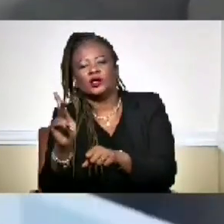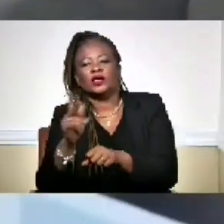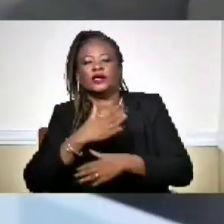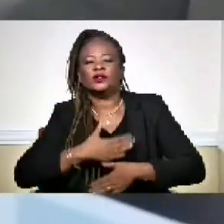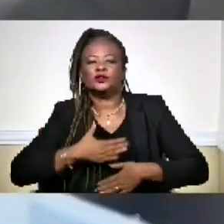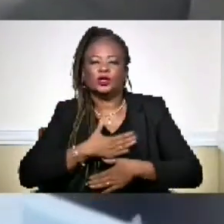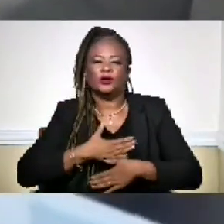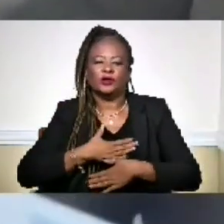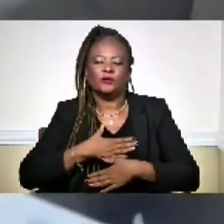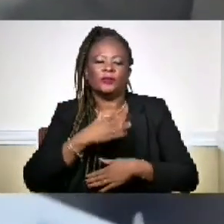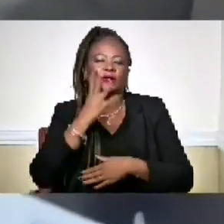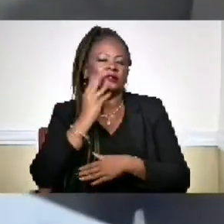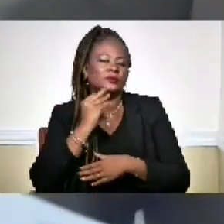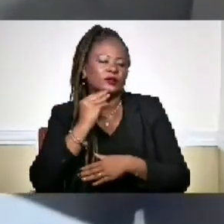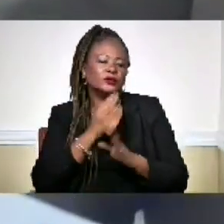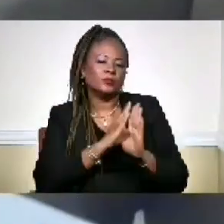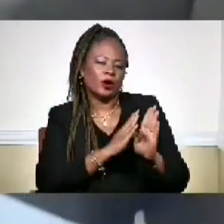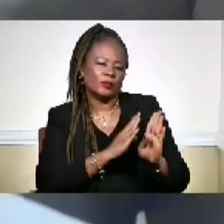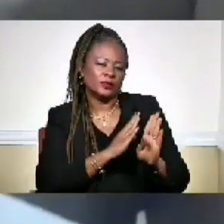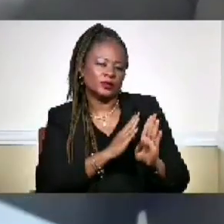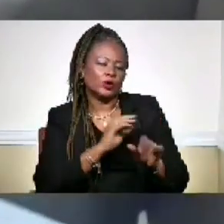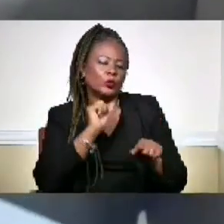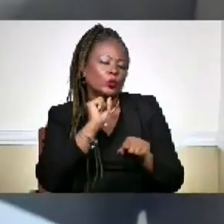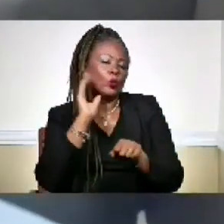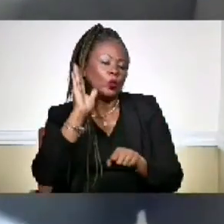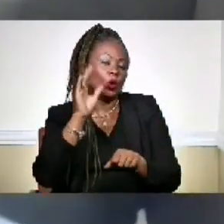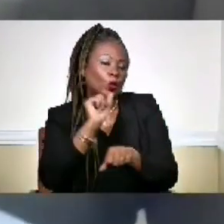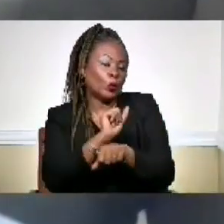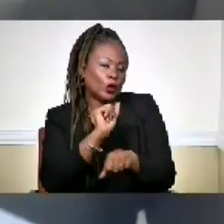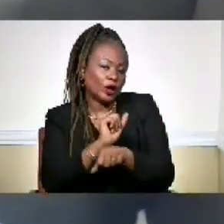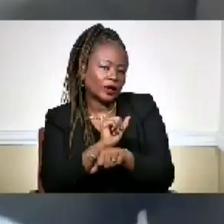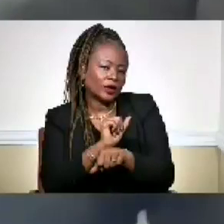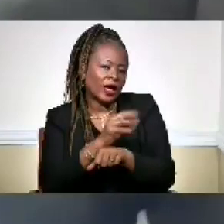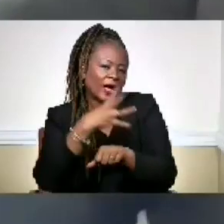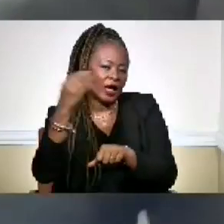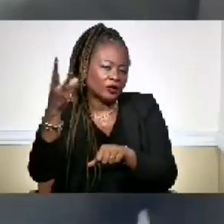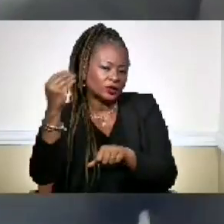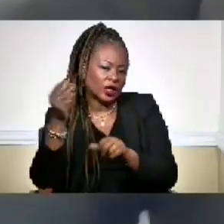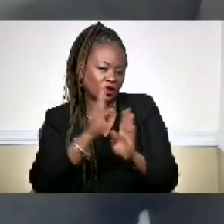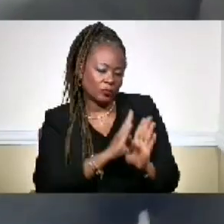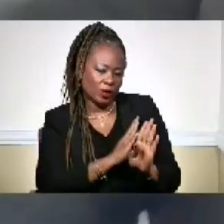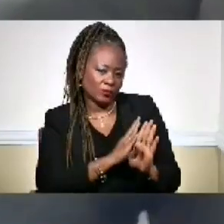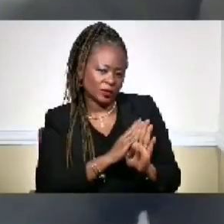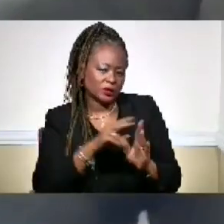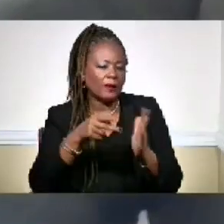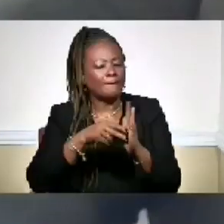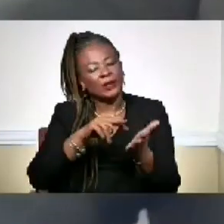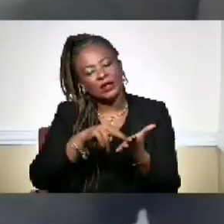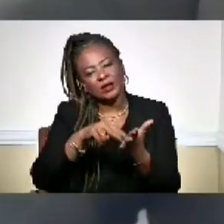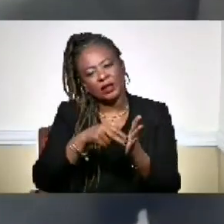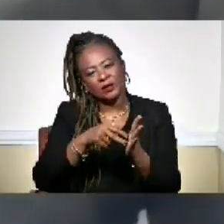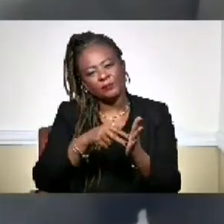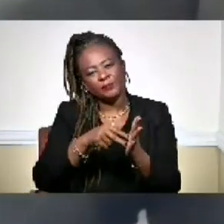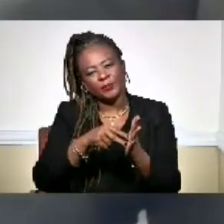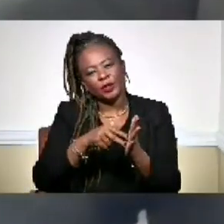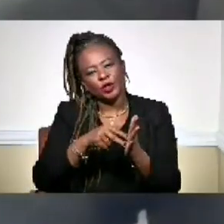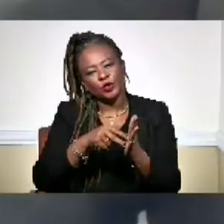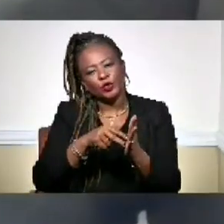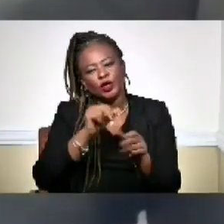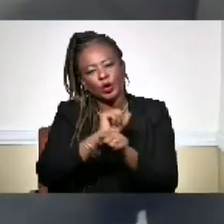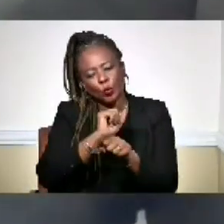pleasures of the Bahamian experience. They will work outside of the Bahamas, meaning you can